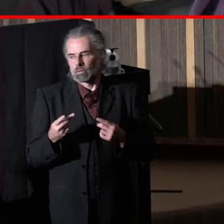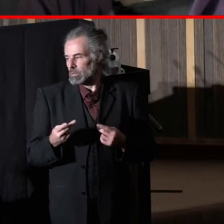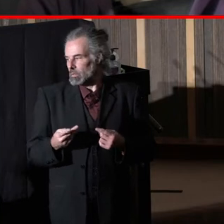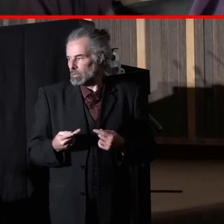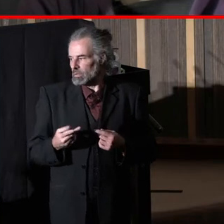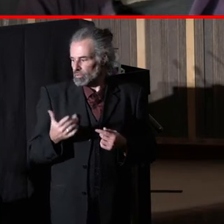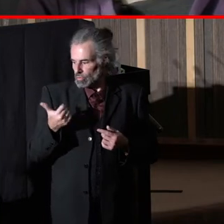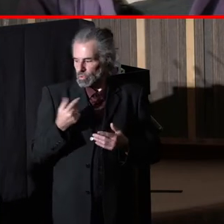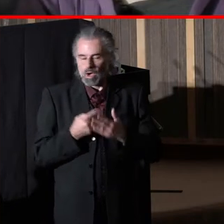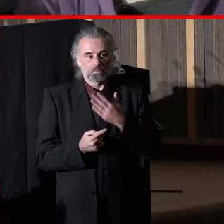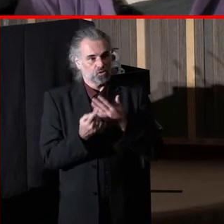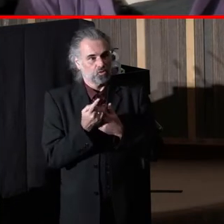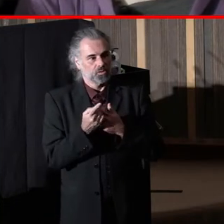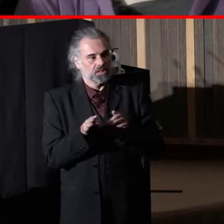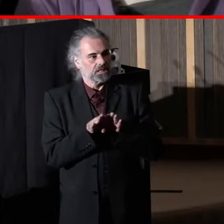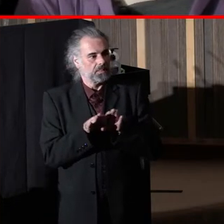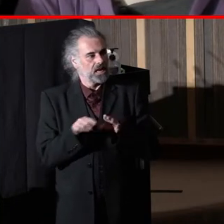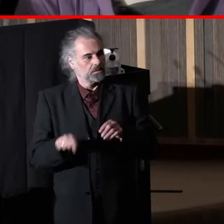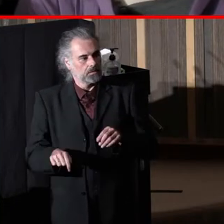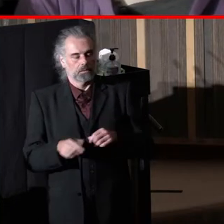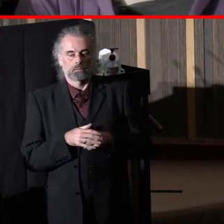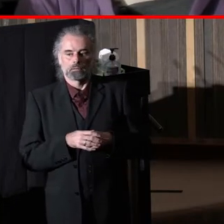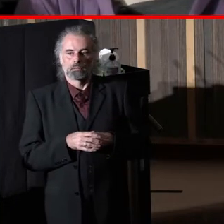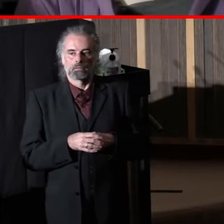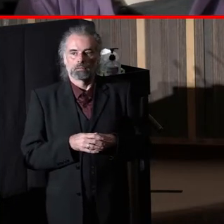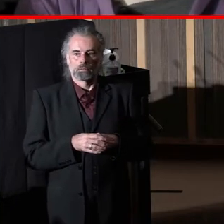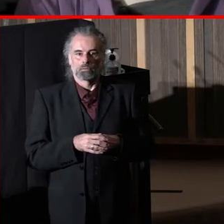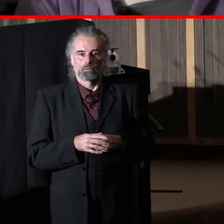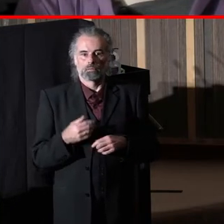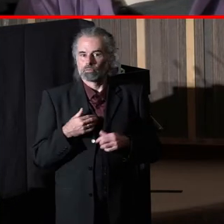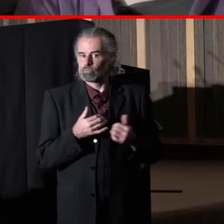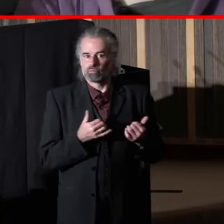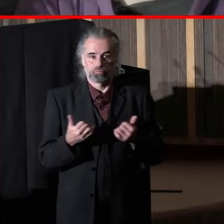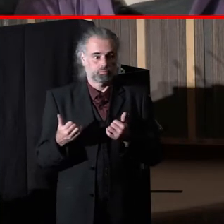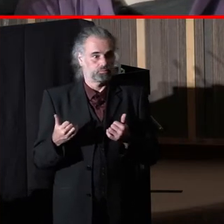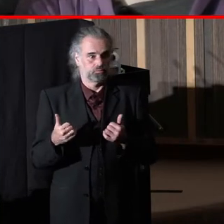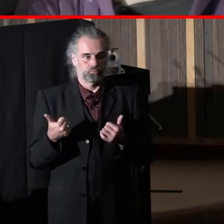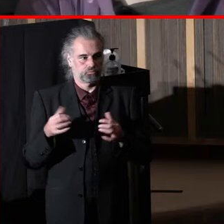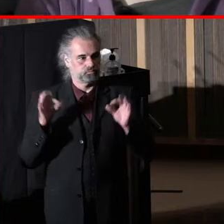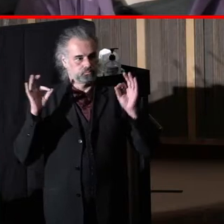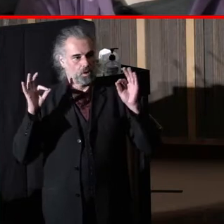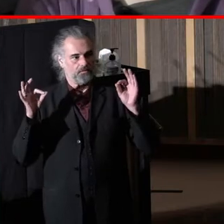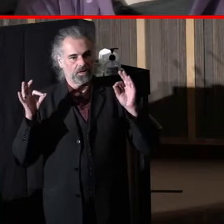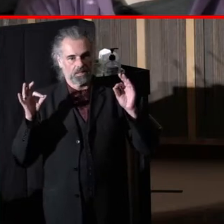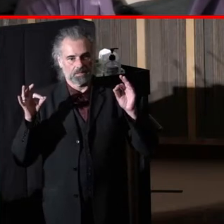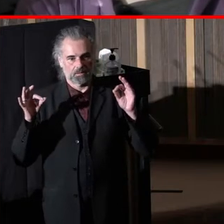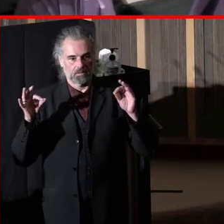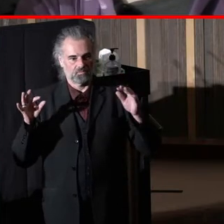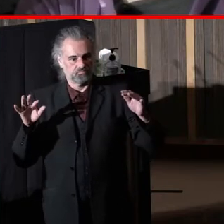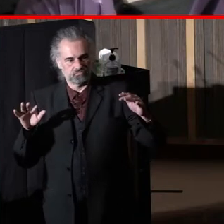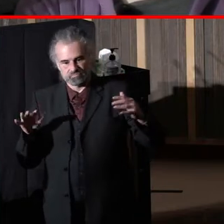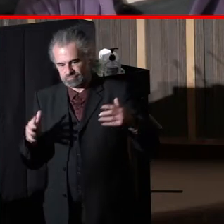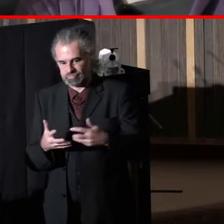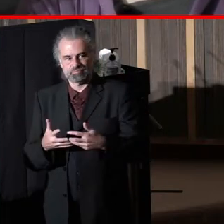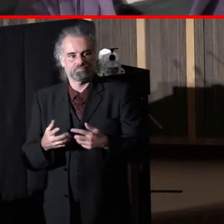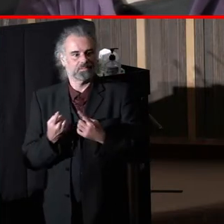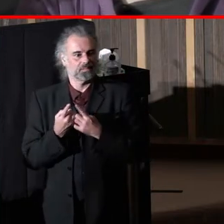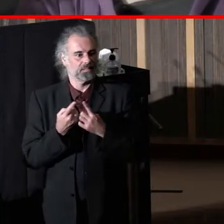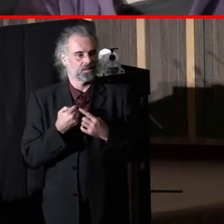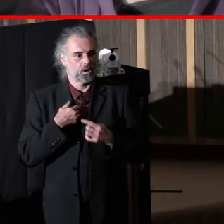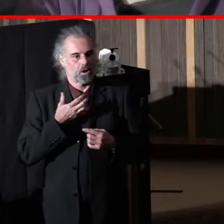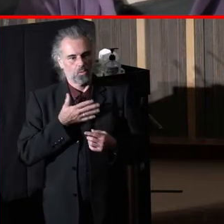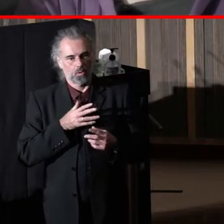of opportunities like this. And it was just kind of like a perfect sort of meeting of all of the different things